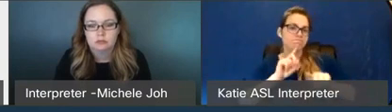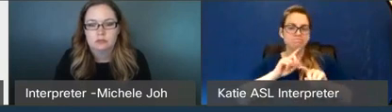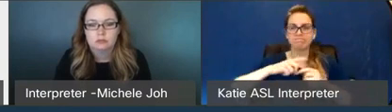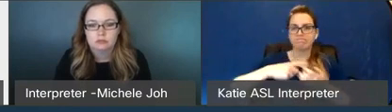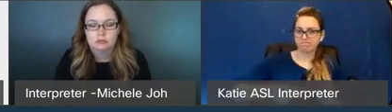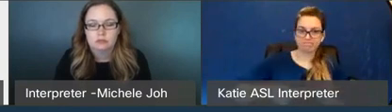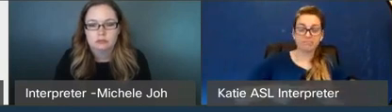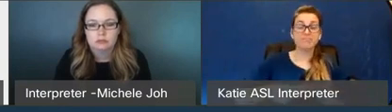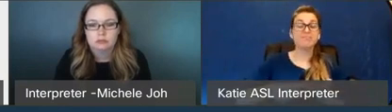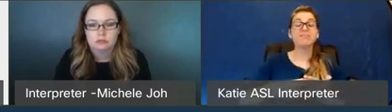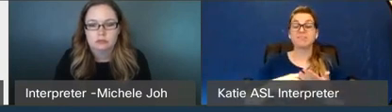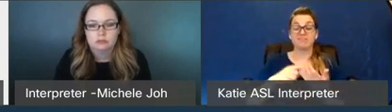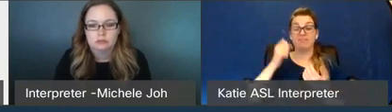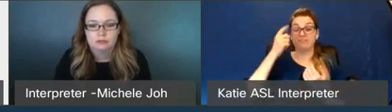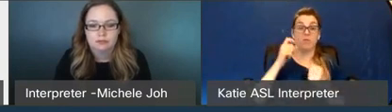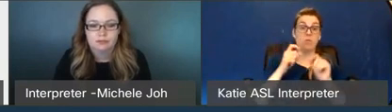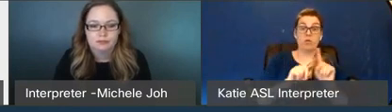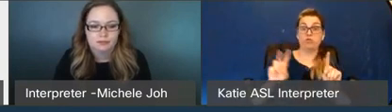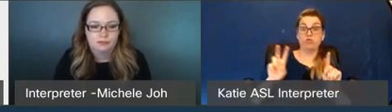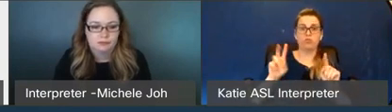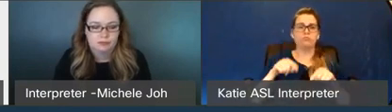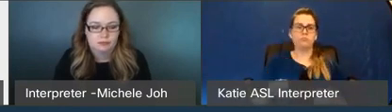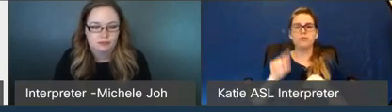get to during the webinar itself.